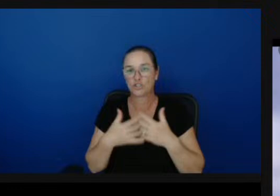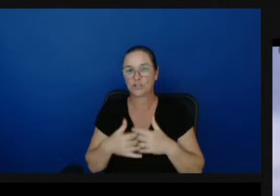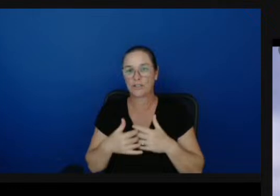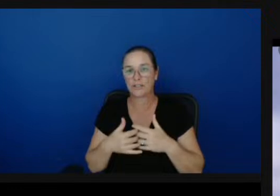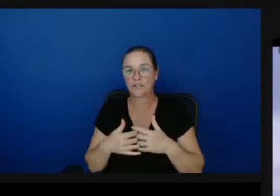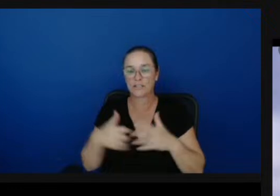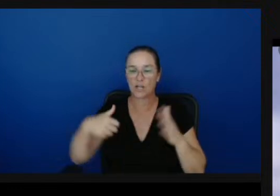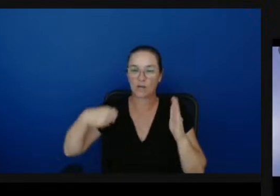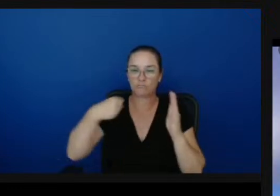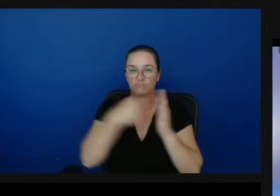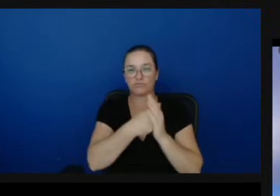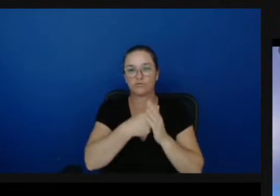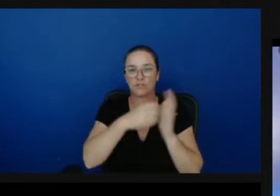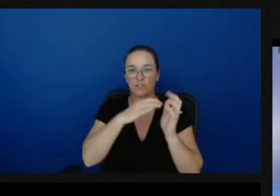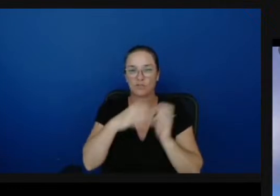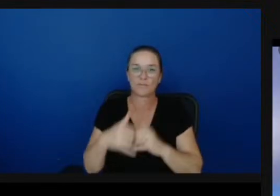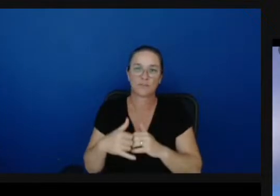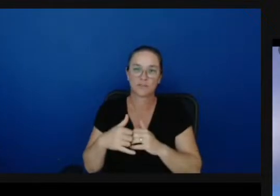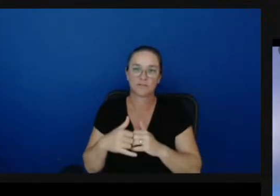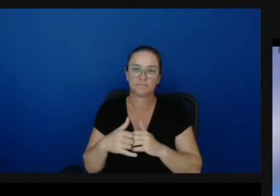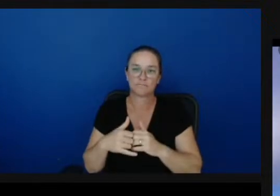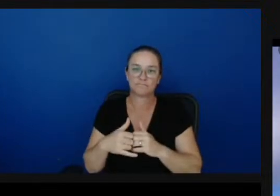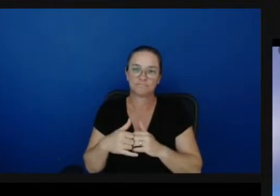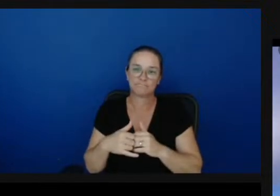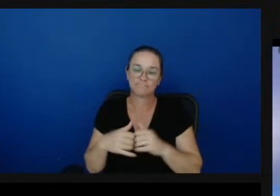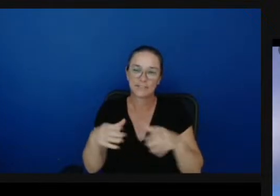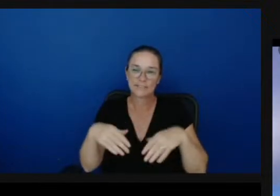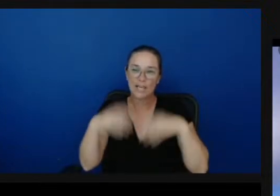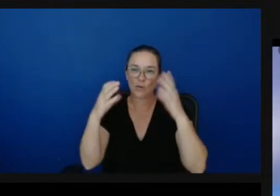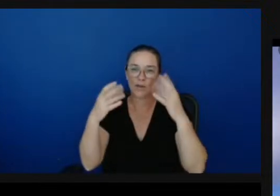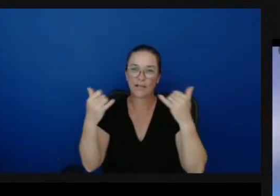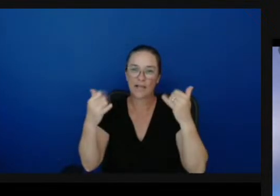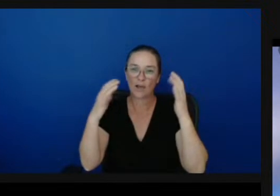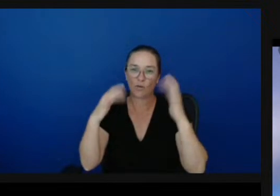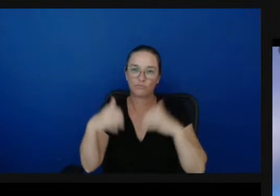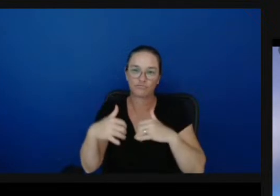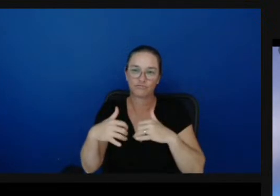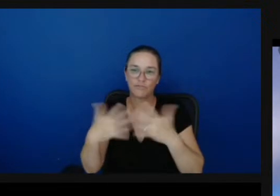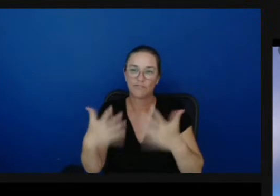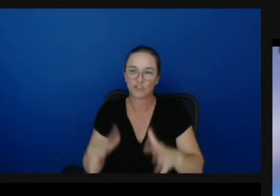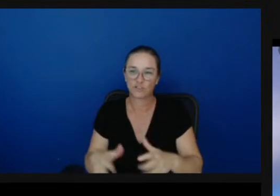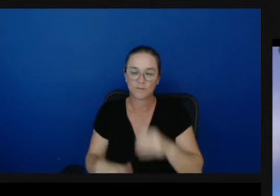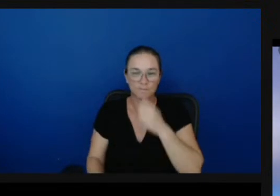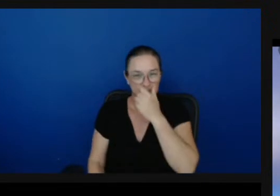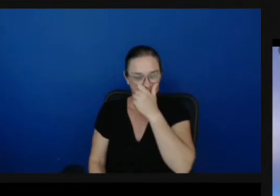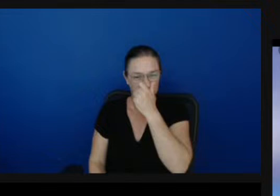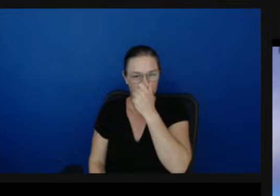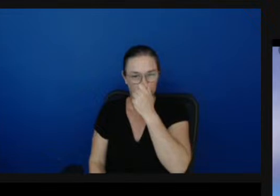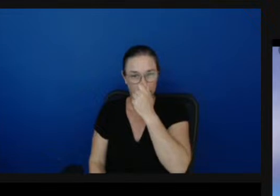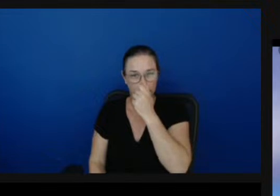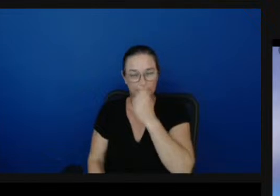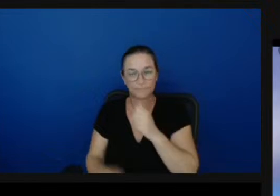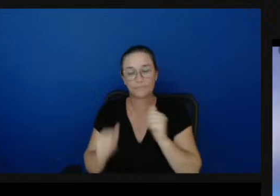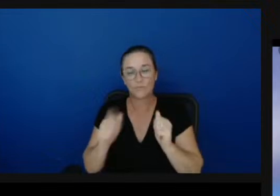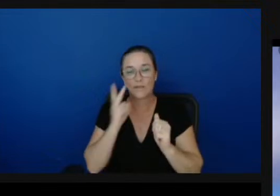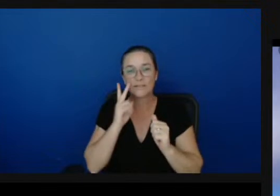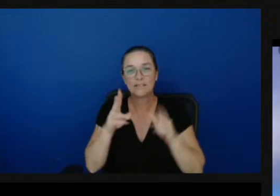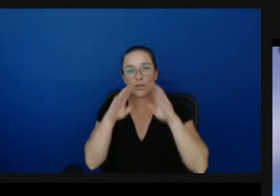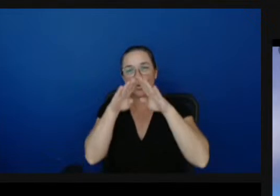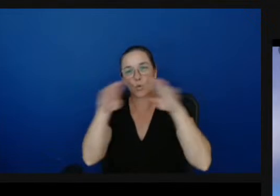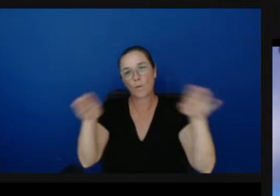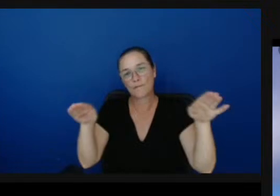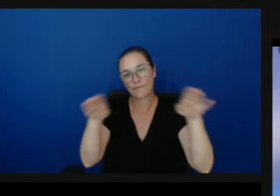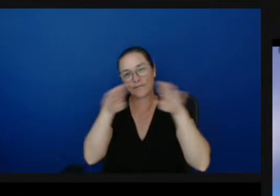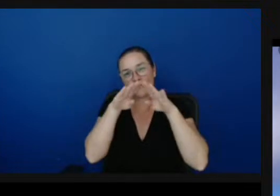over the tower. There, the tower is down, dismantled. You see the piece of the roof,